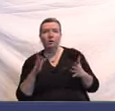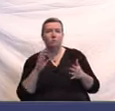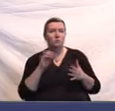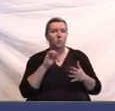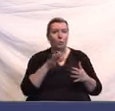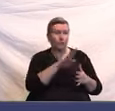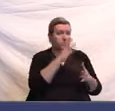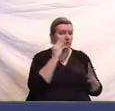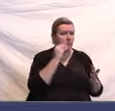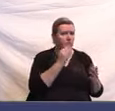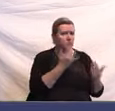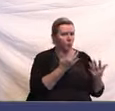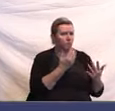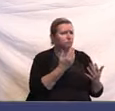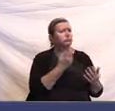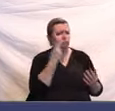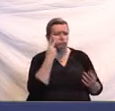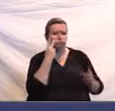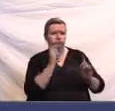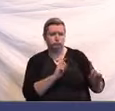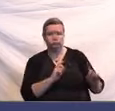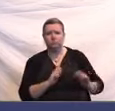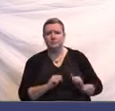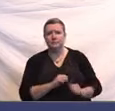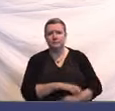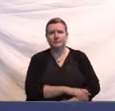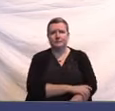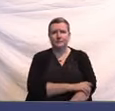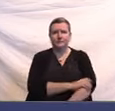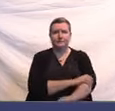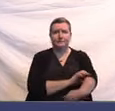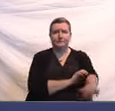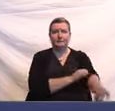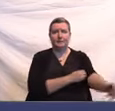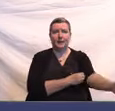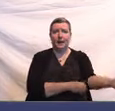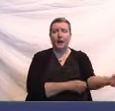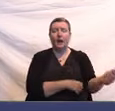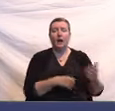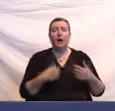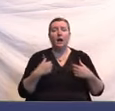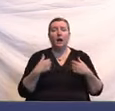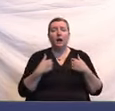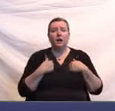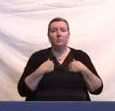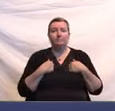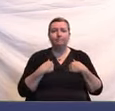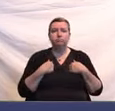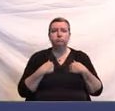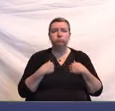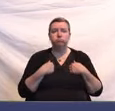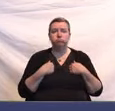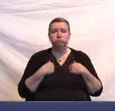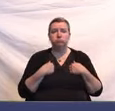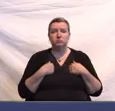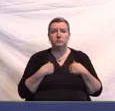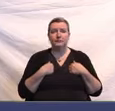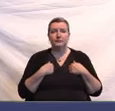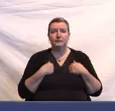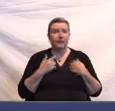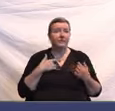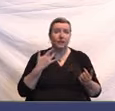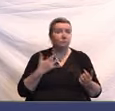Yeah, I'm not going to. My nose is pressed against the New Jersey glass. So, in as much as I feel